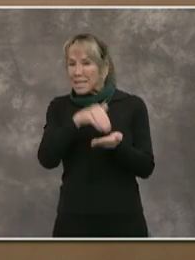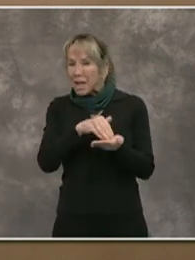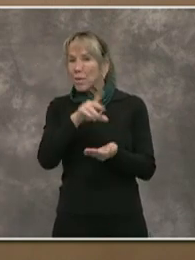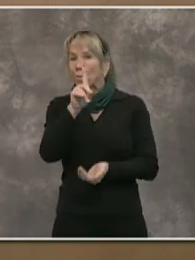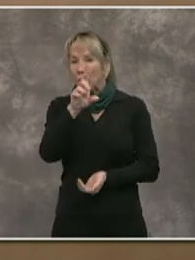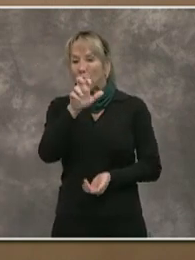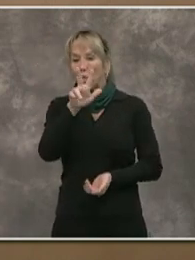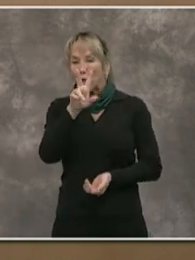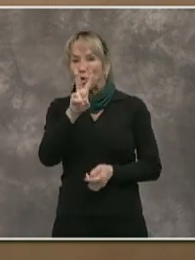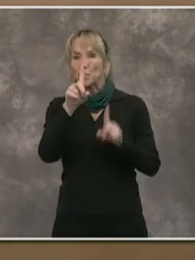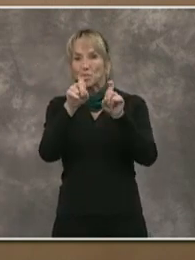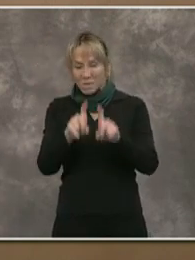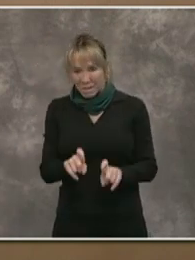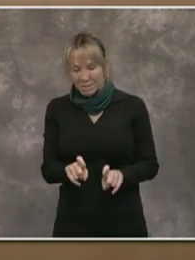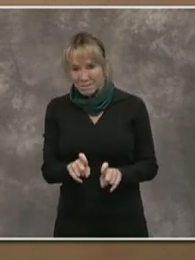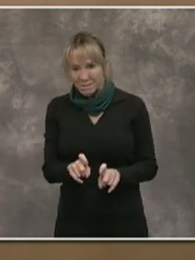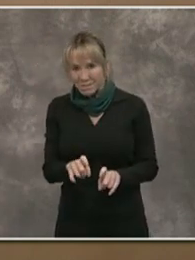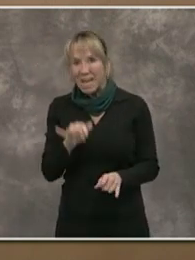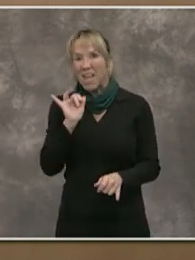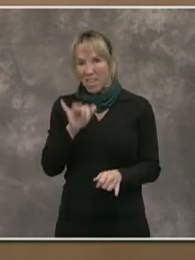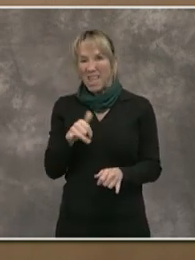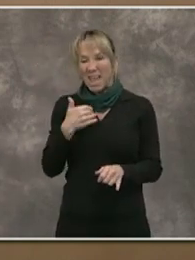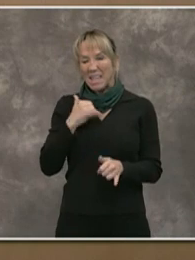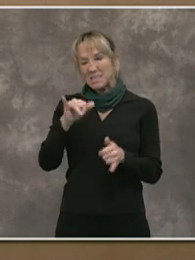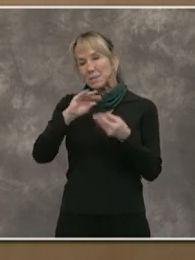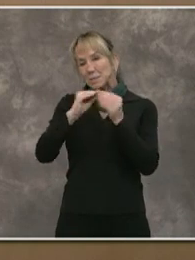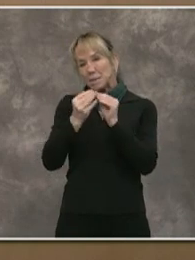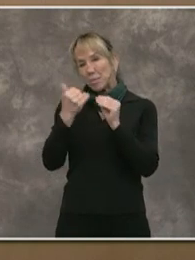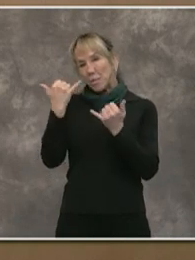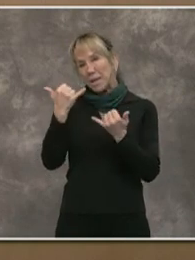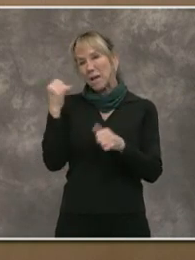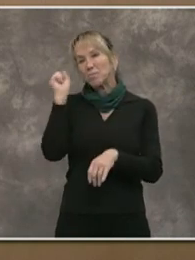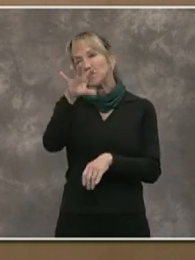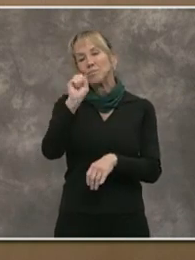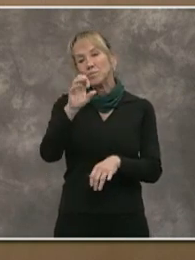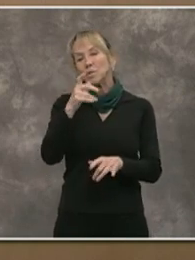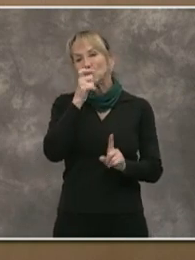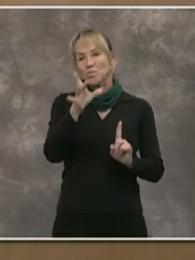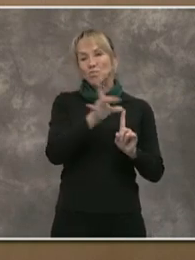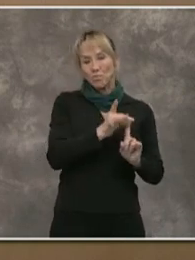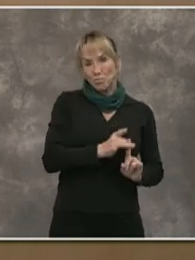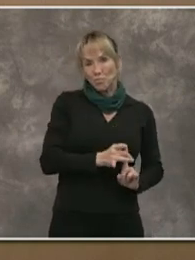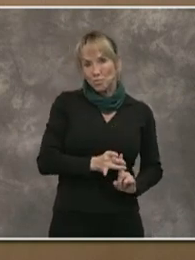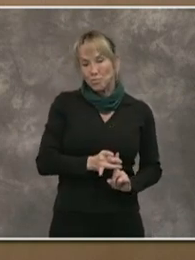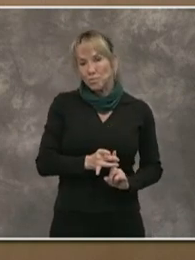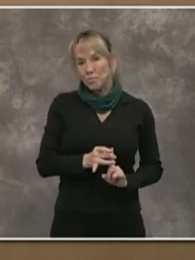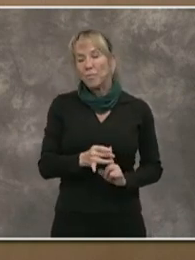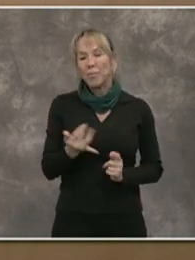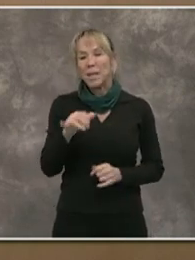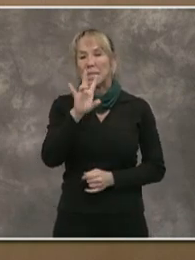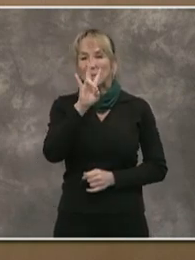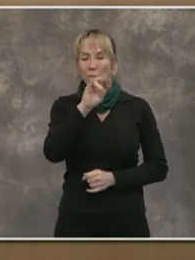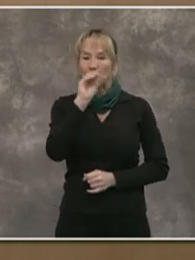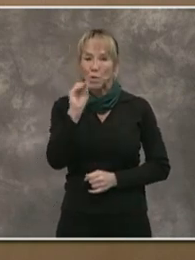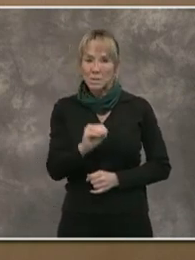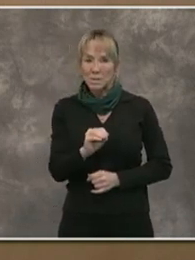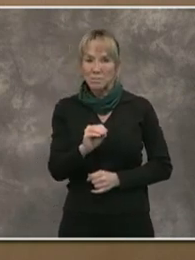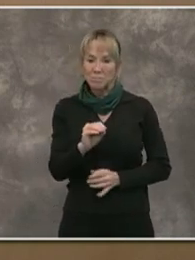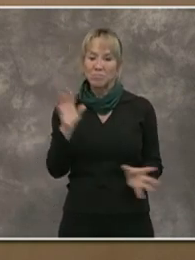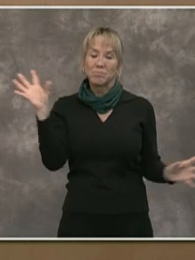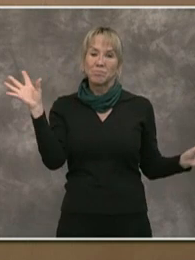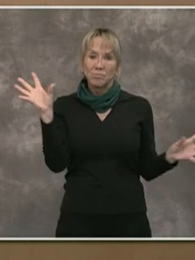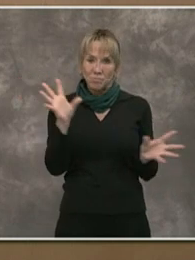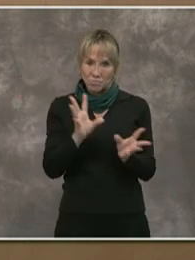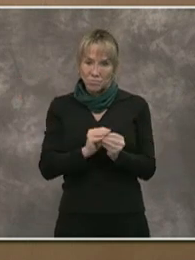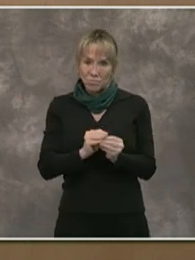26,132 tests, which includes the current total of the positive cases reported today, which represents 7% of the total number